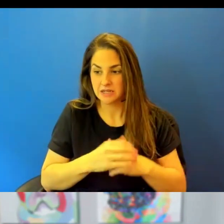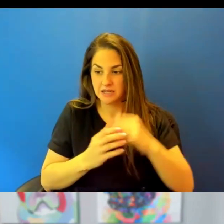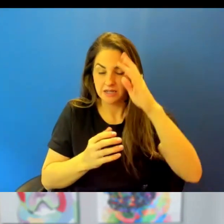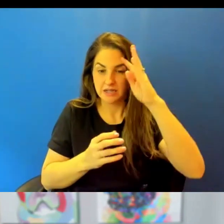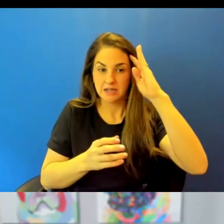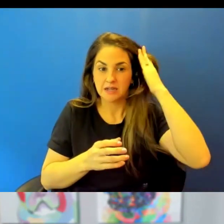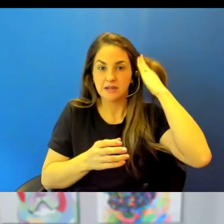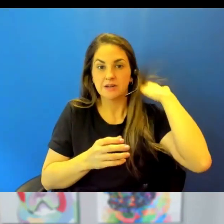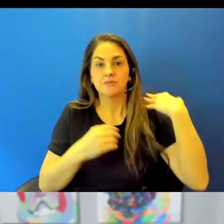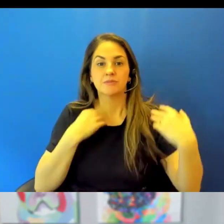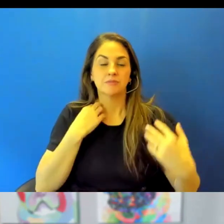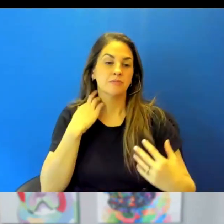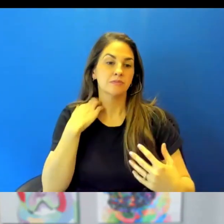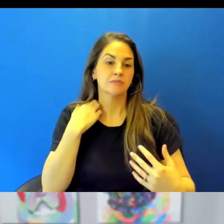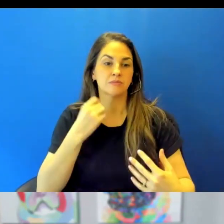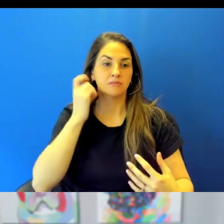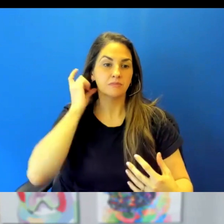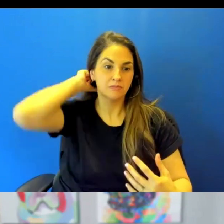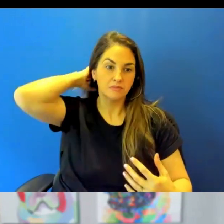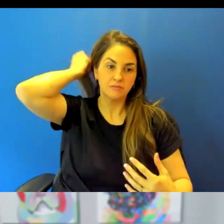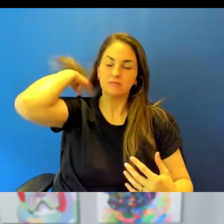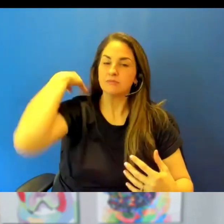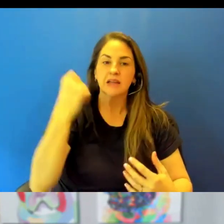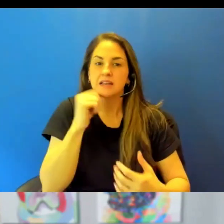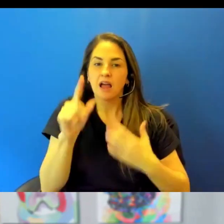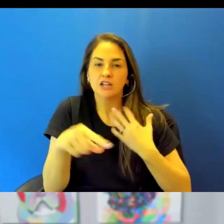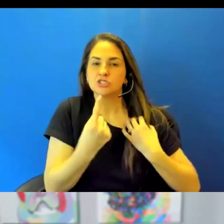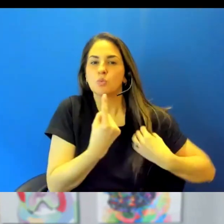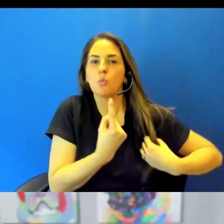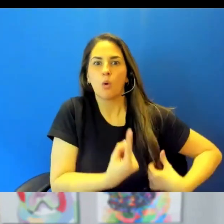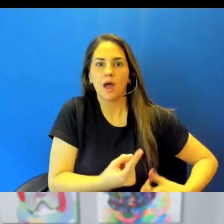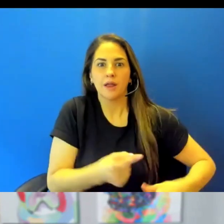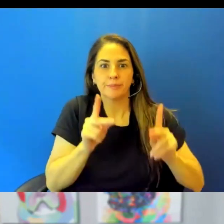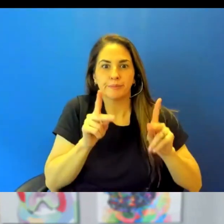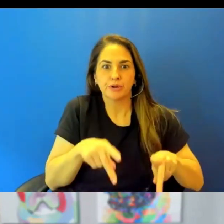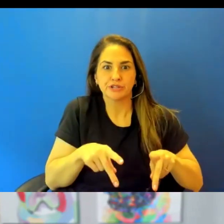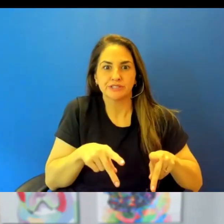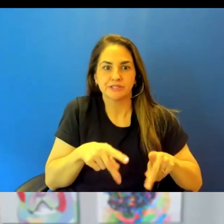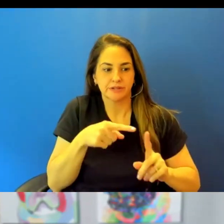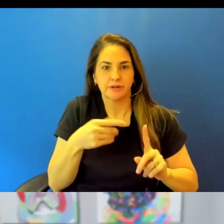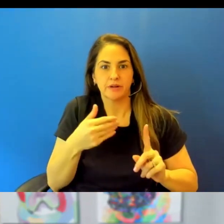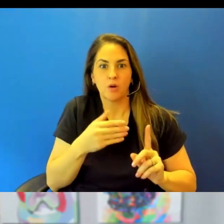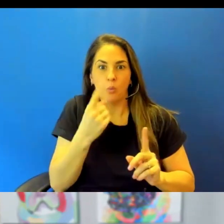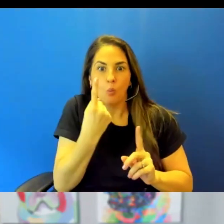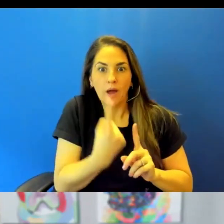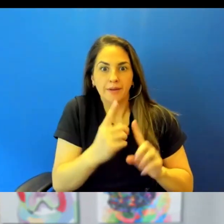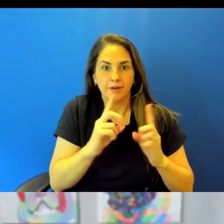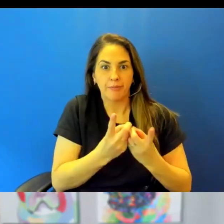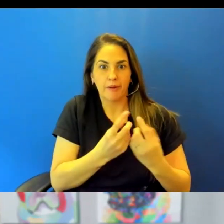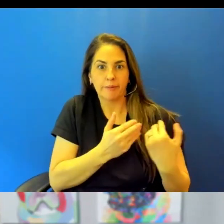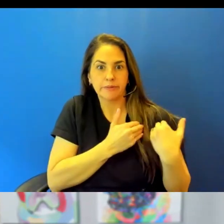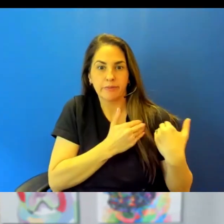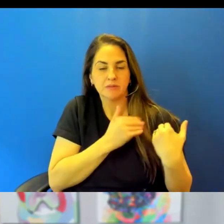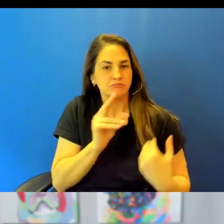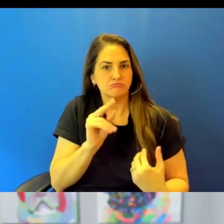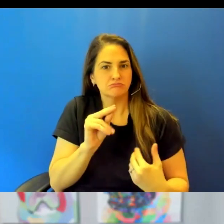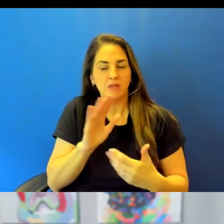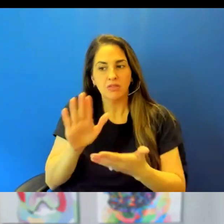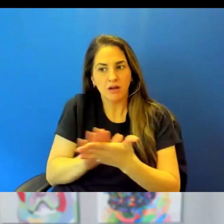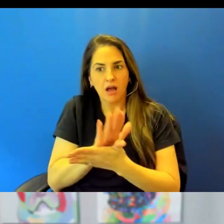when it doesn't fall onto one necessarily person or department. The institution